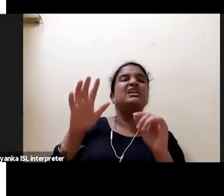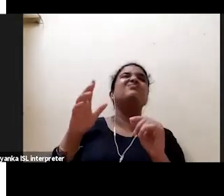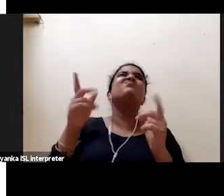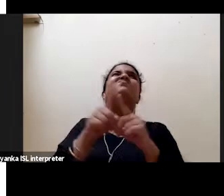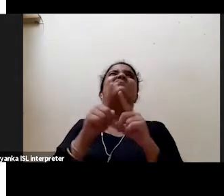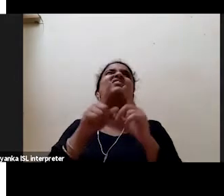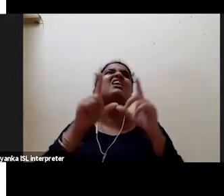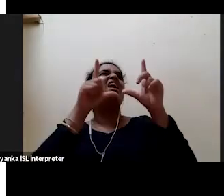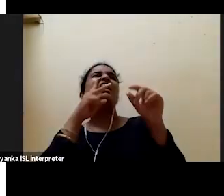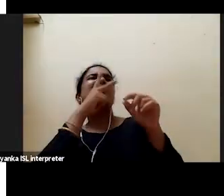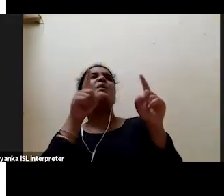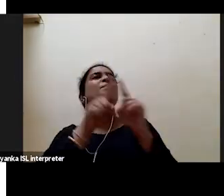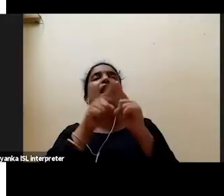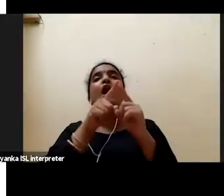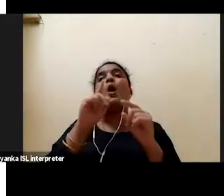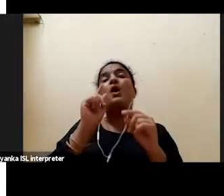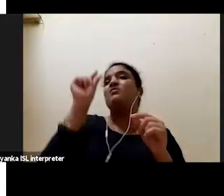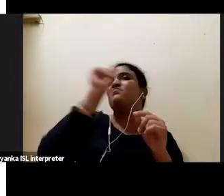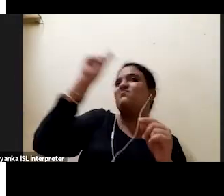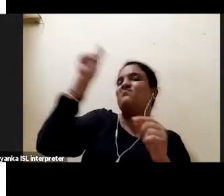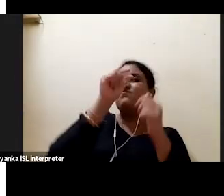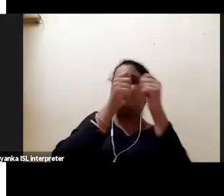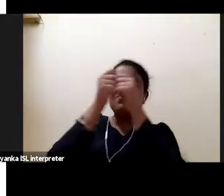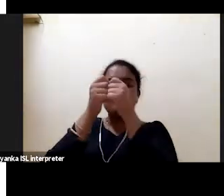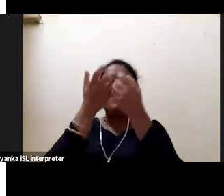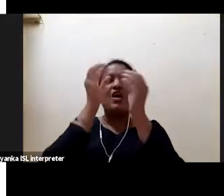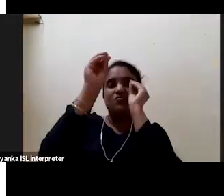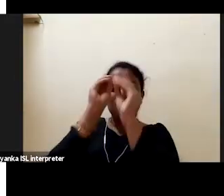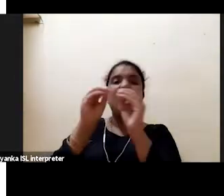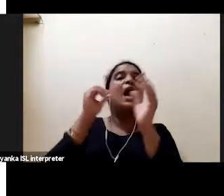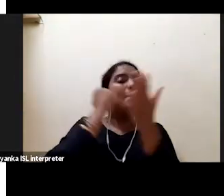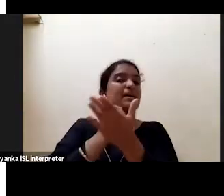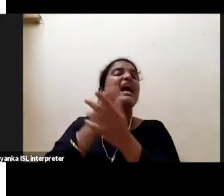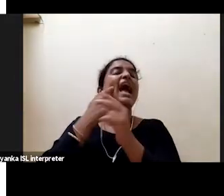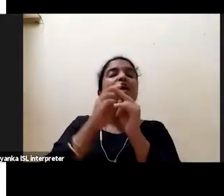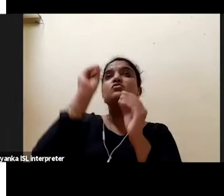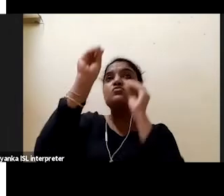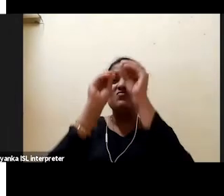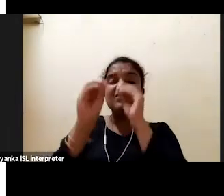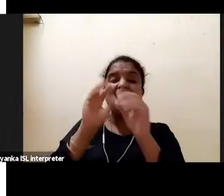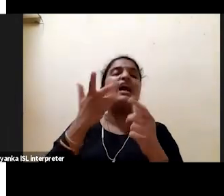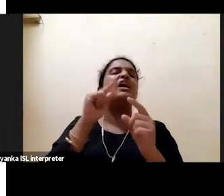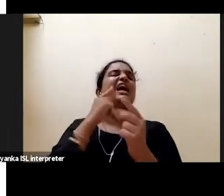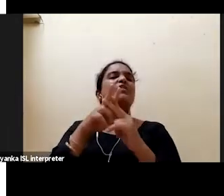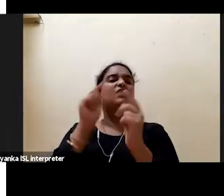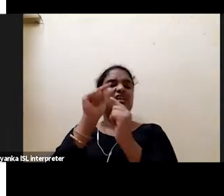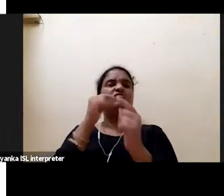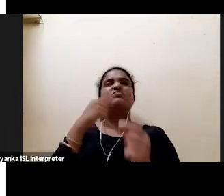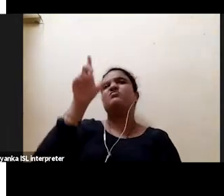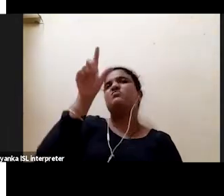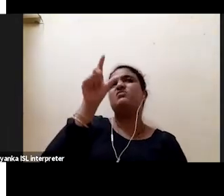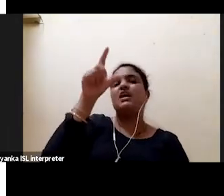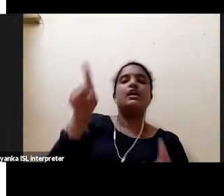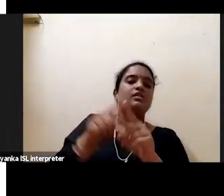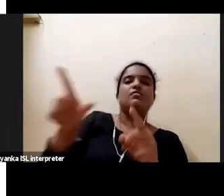your thoughts through words as well. So, what happens is on Instagram, when you're scrolling through anybody's